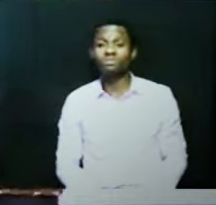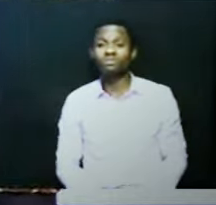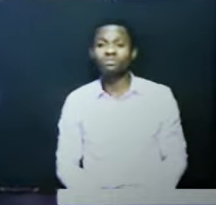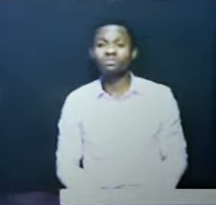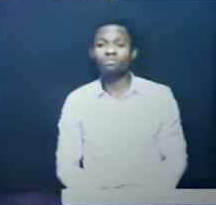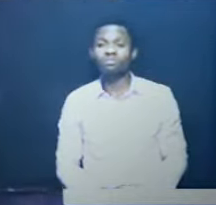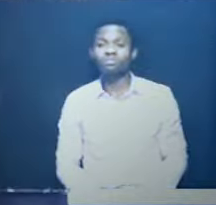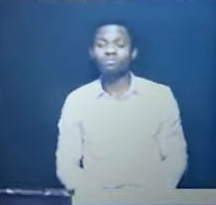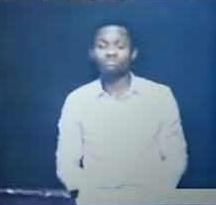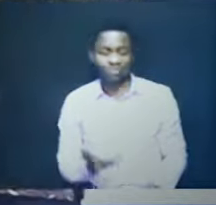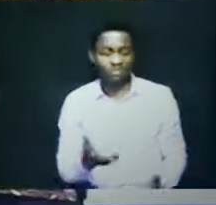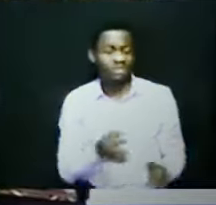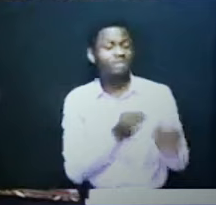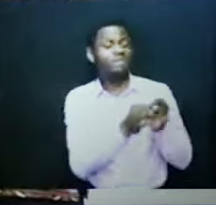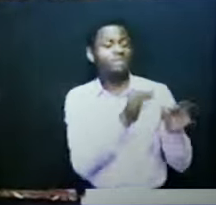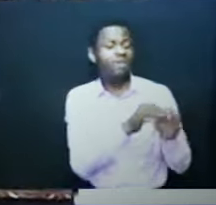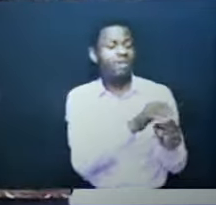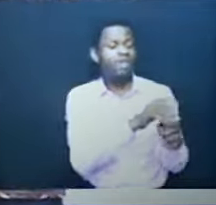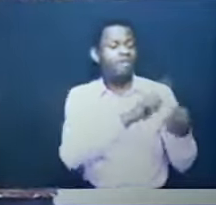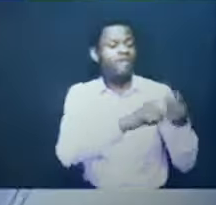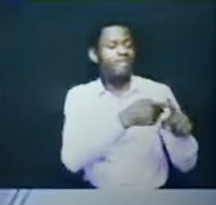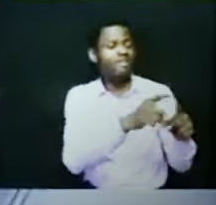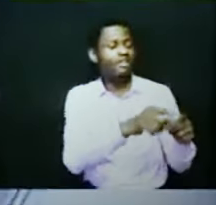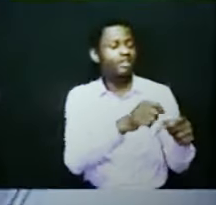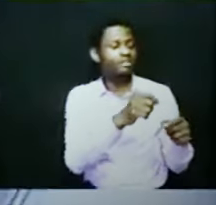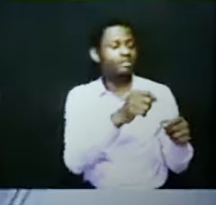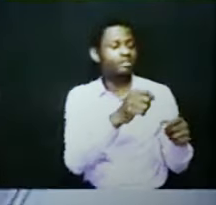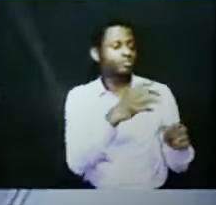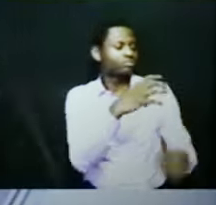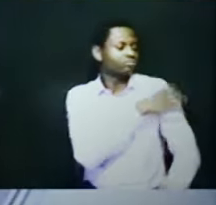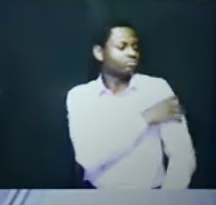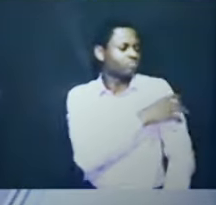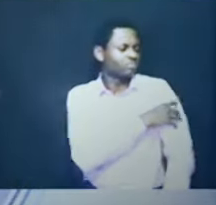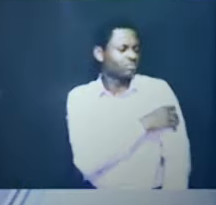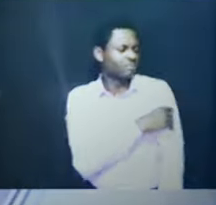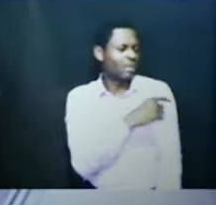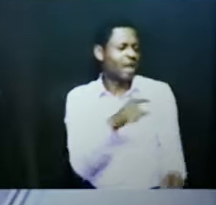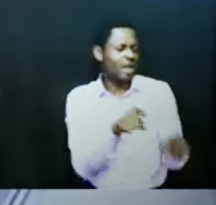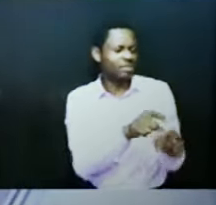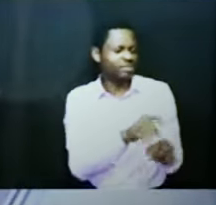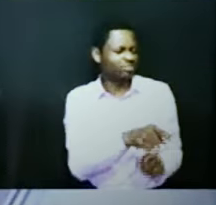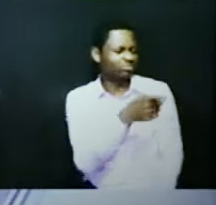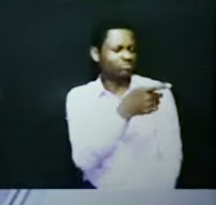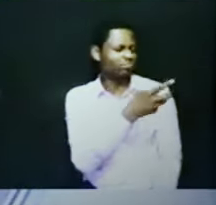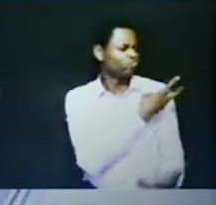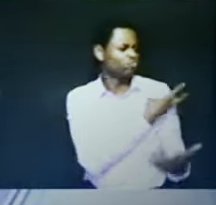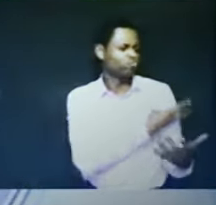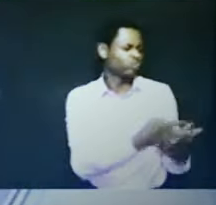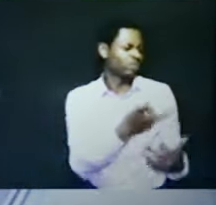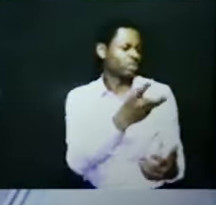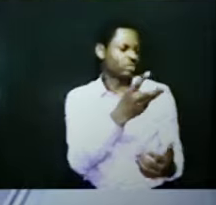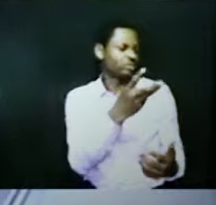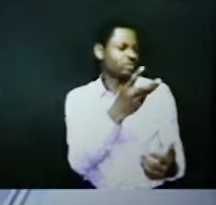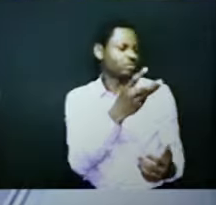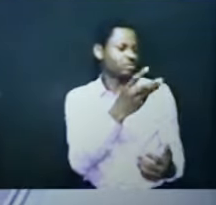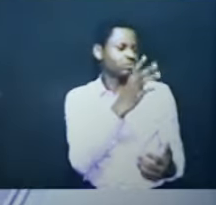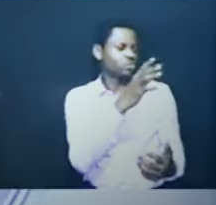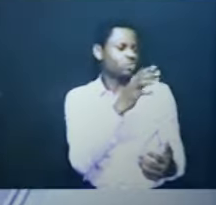described a fellow footballer as the most wasted talent he has ever